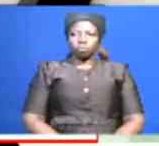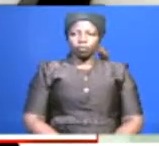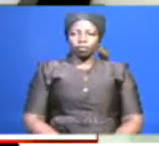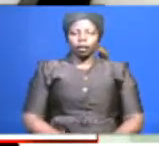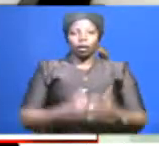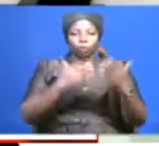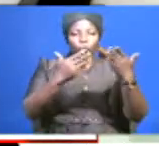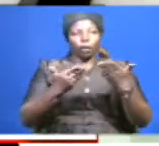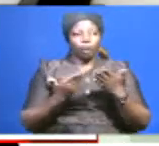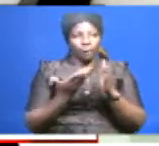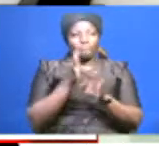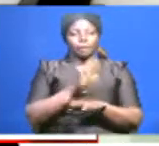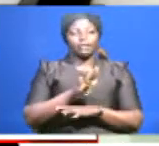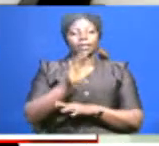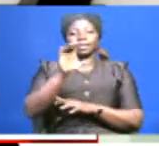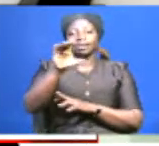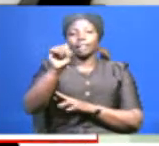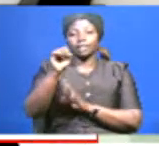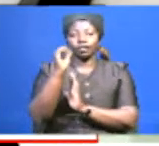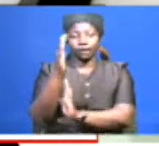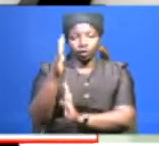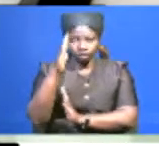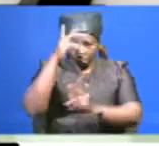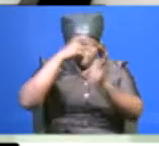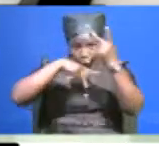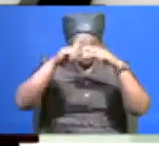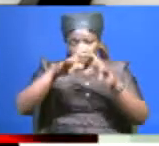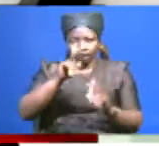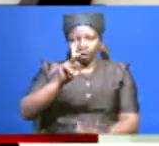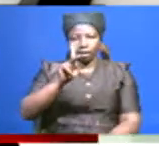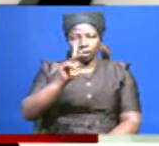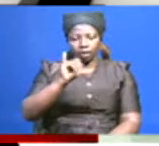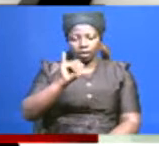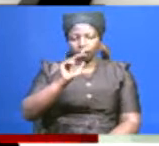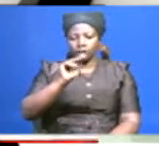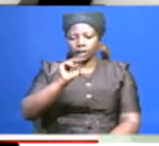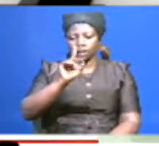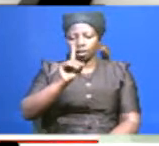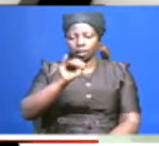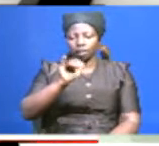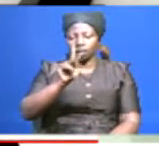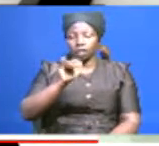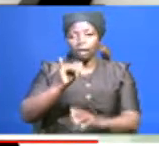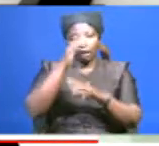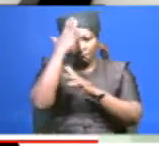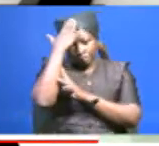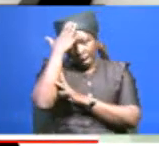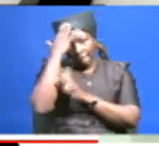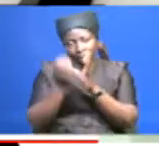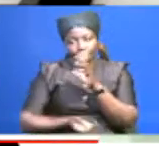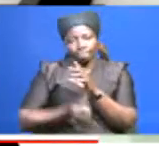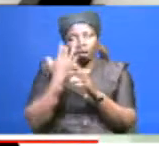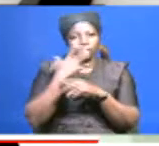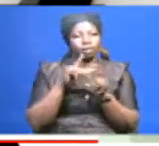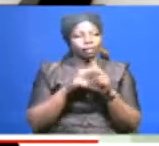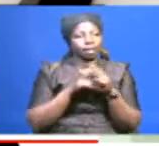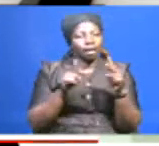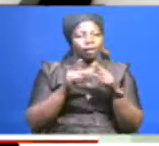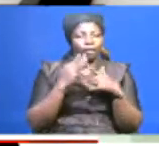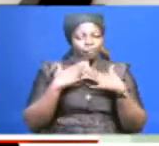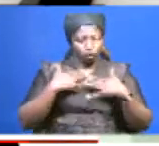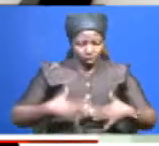Welcome back, Interior Cabinet Secretary Professor Kithure Kindiki. Monday launched the commencement of the autopsies for